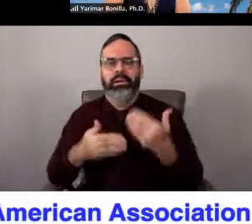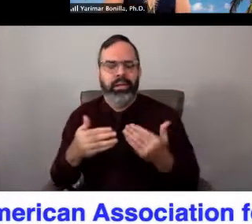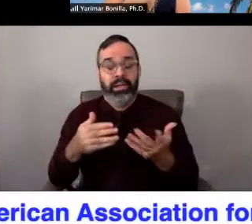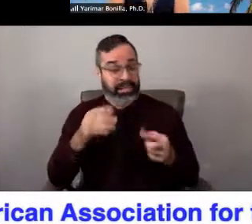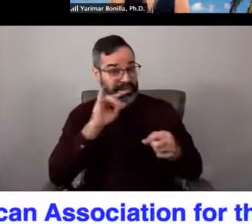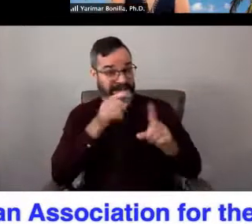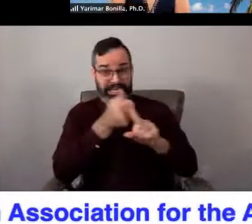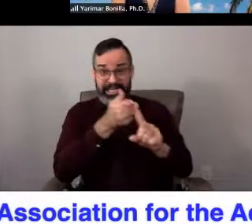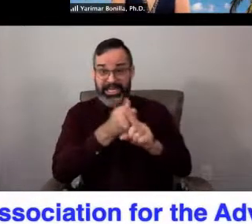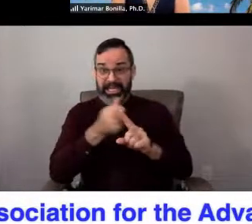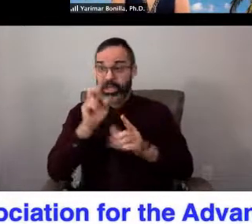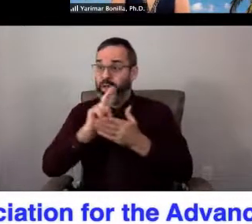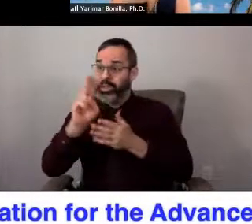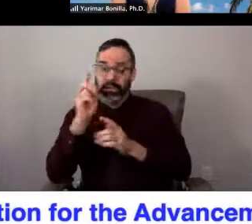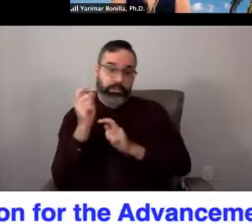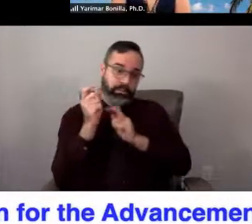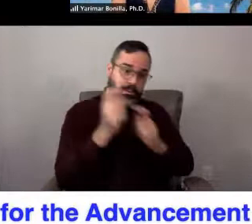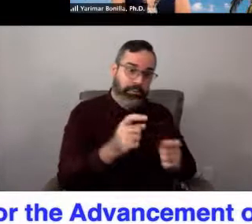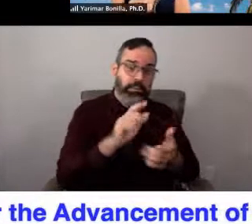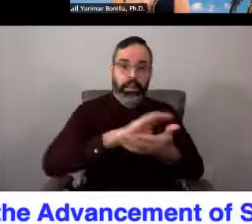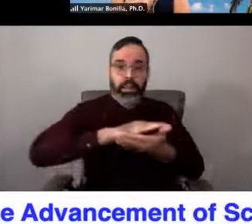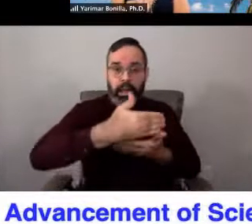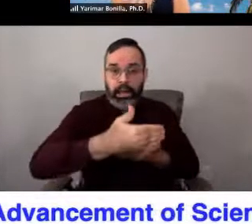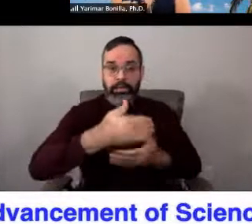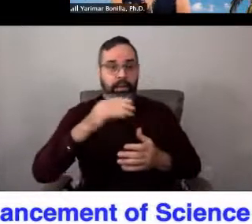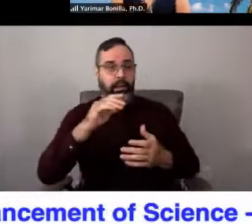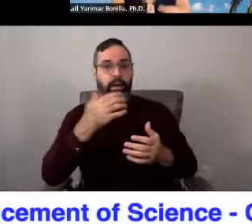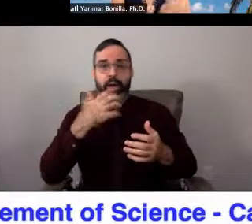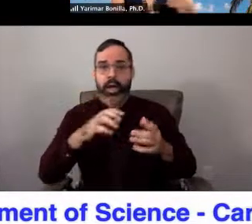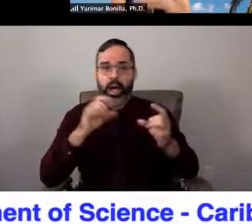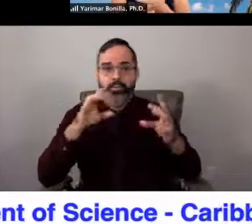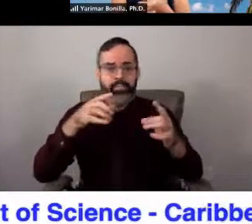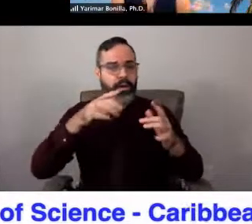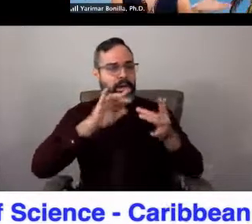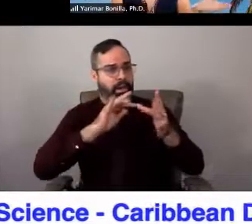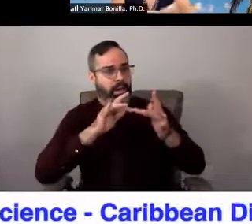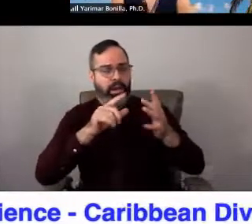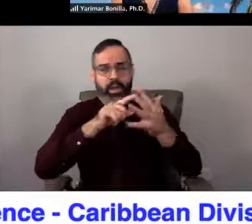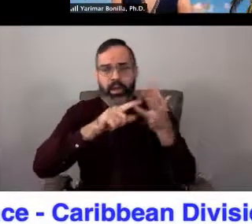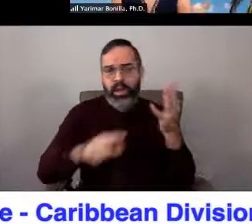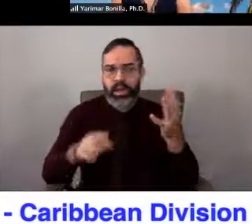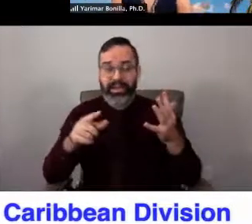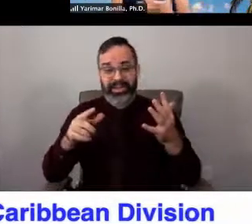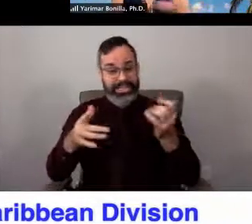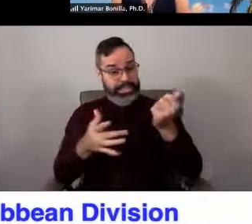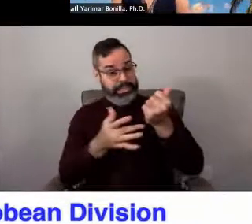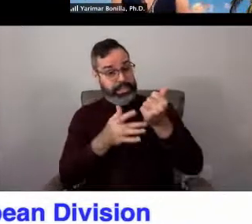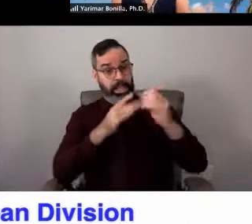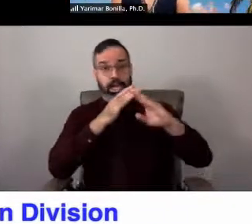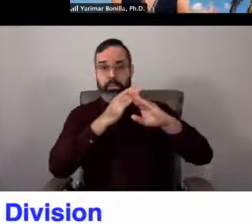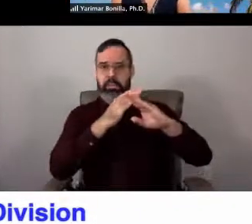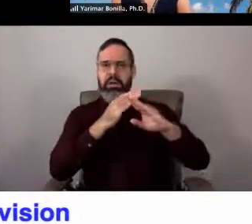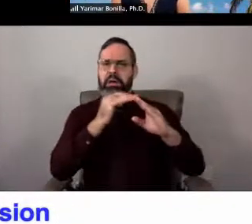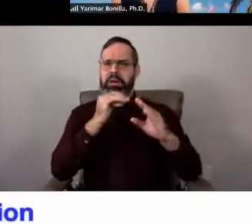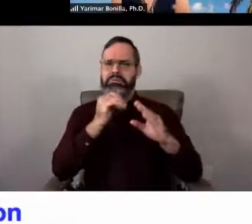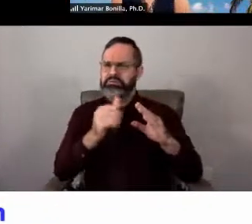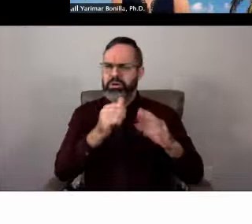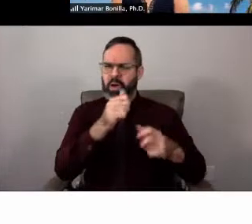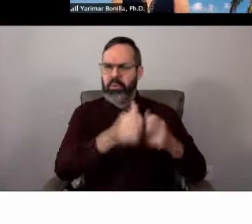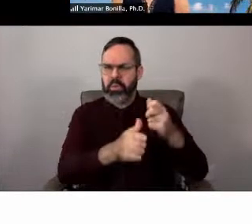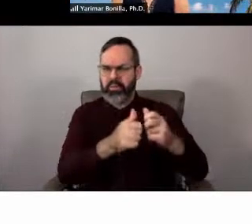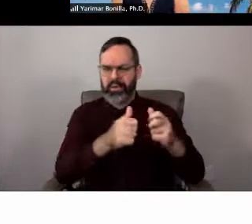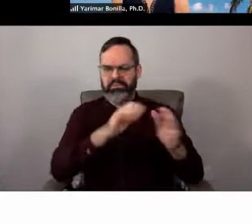university is giving them laptops and hotspots. And so the technological barriers are not the problem, you know?